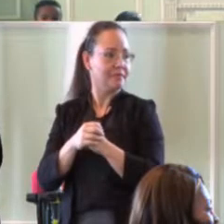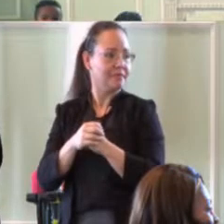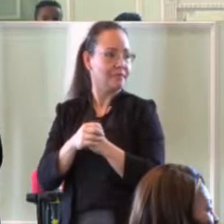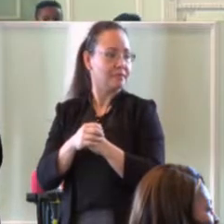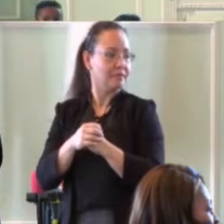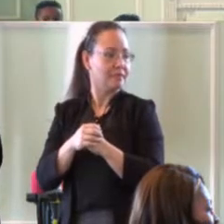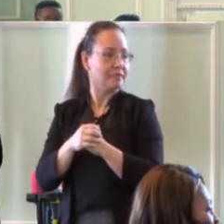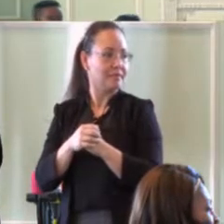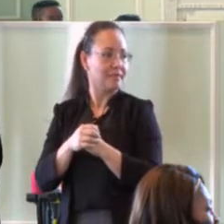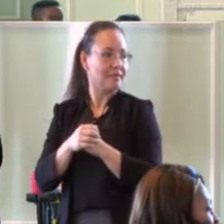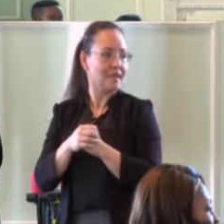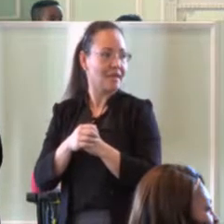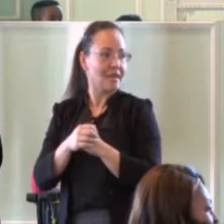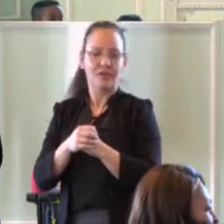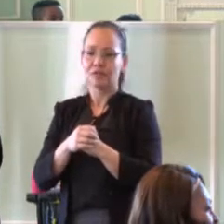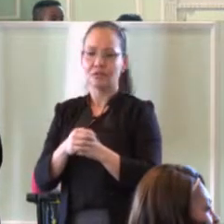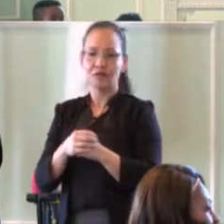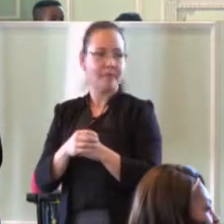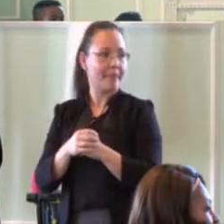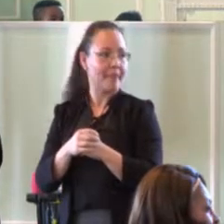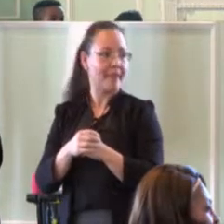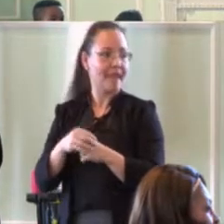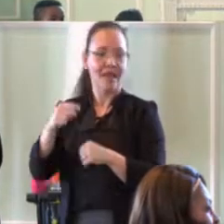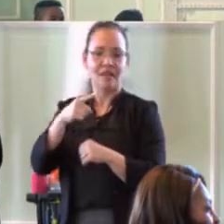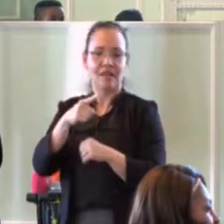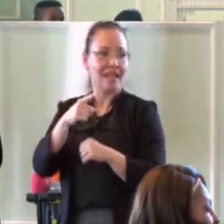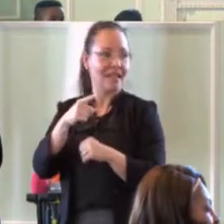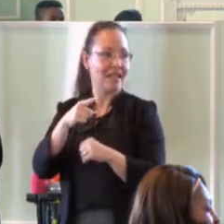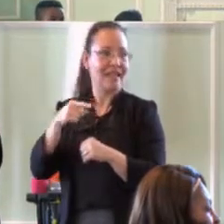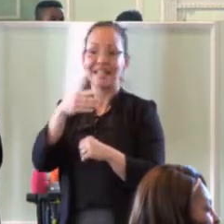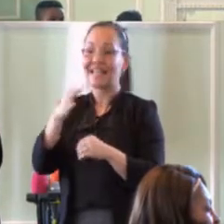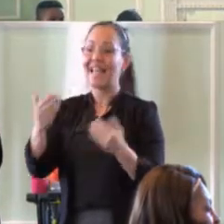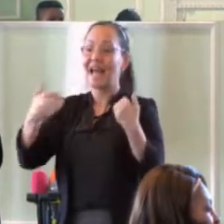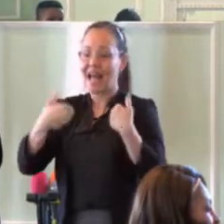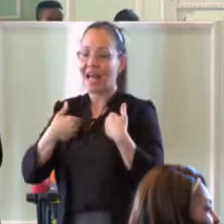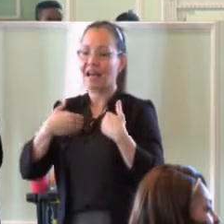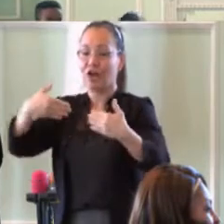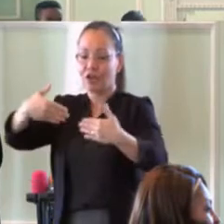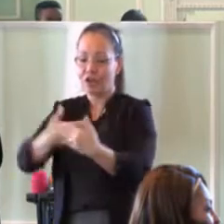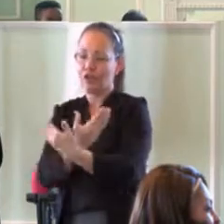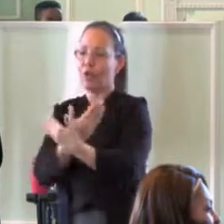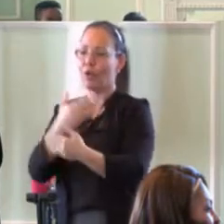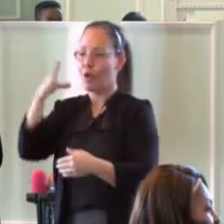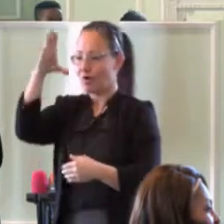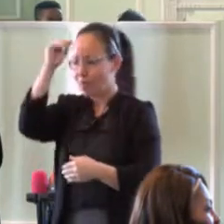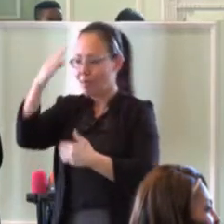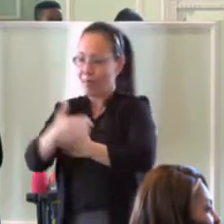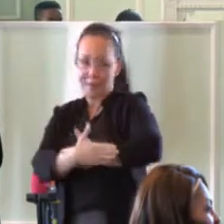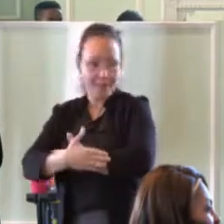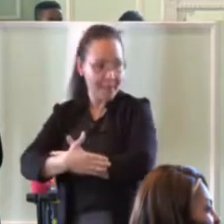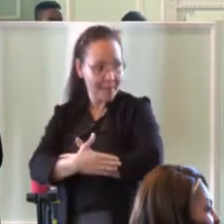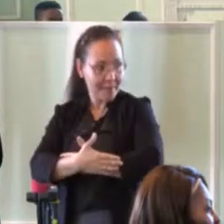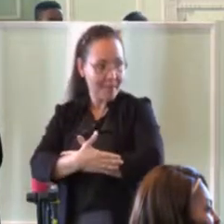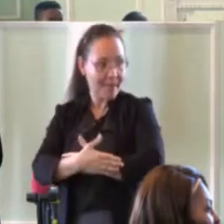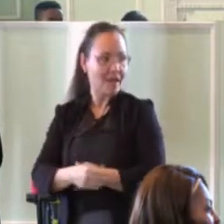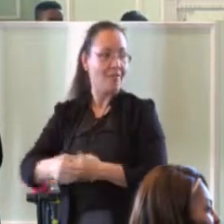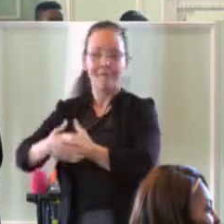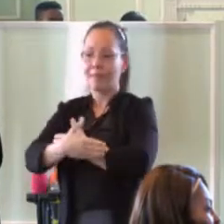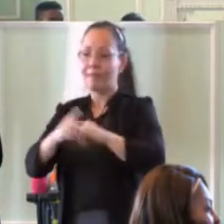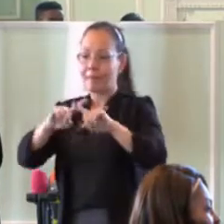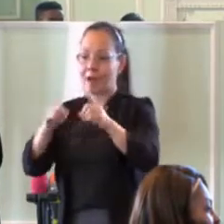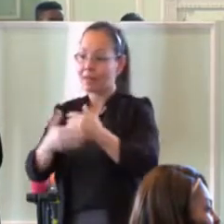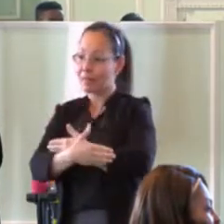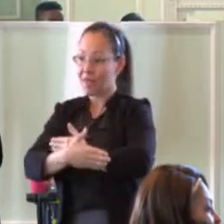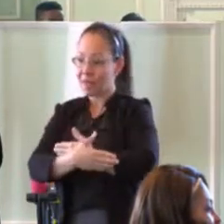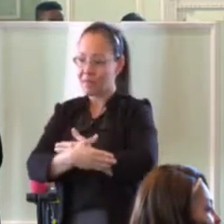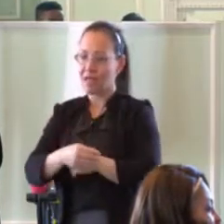anyway, guess what happened? They had a brand new baby boy. And because the king said the baby had to be thrown